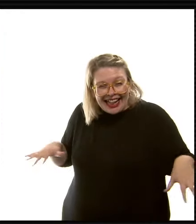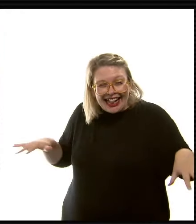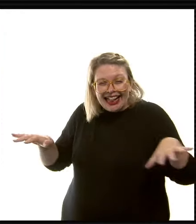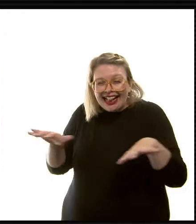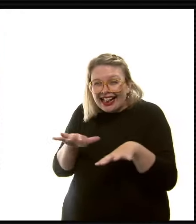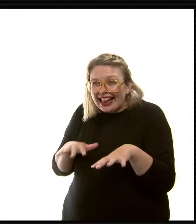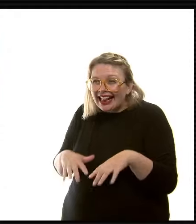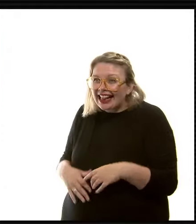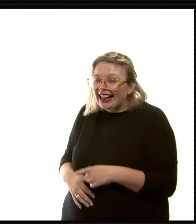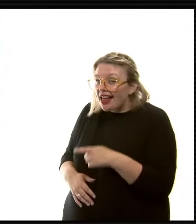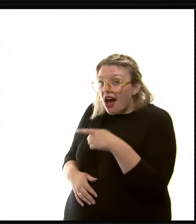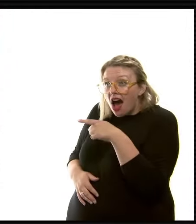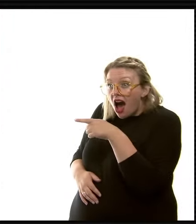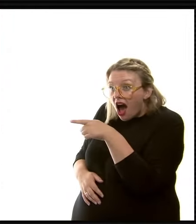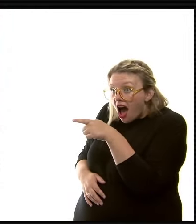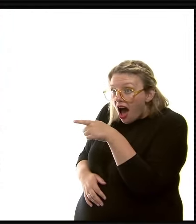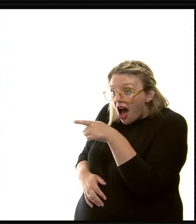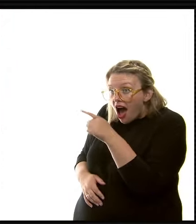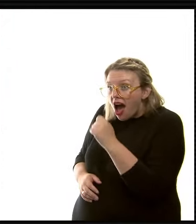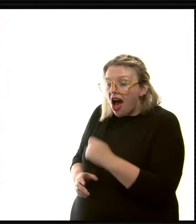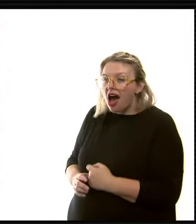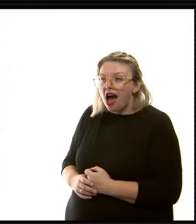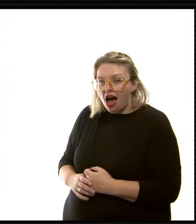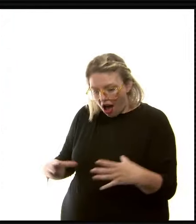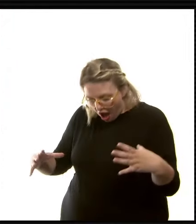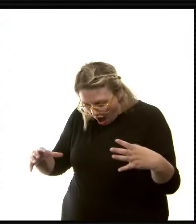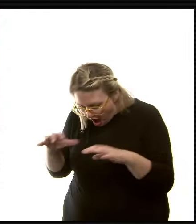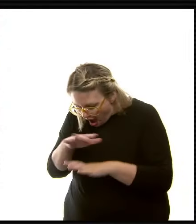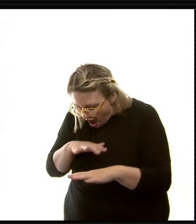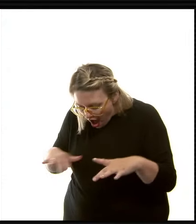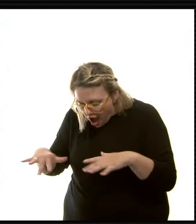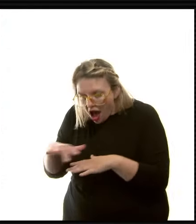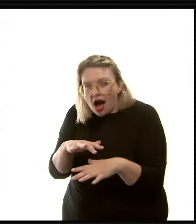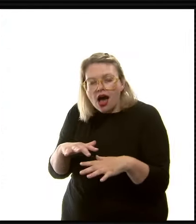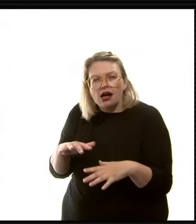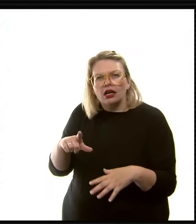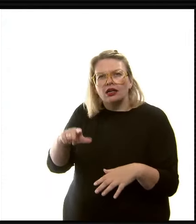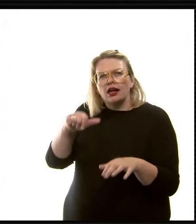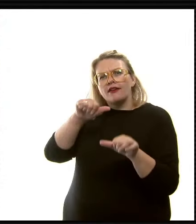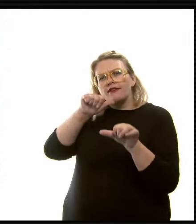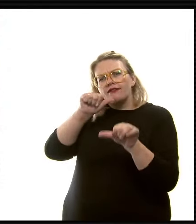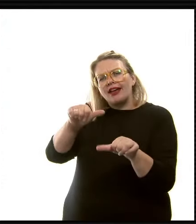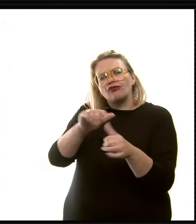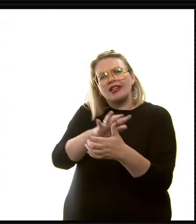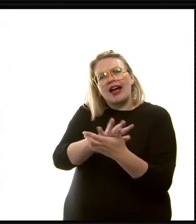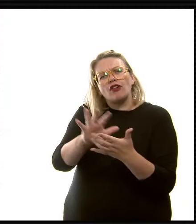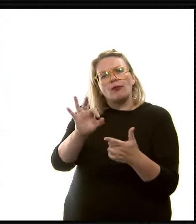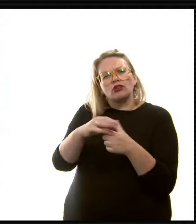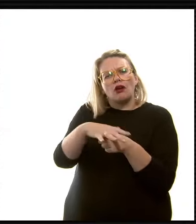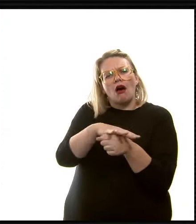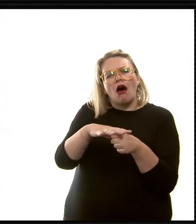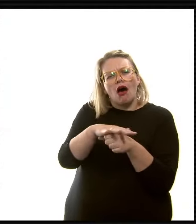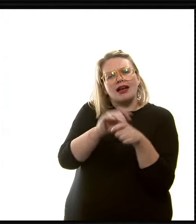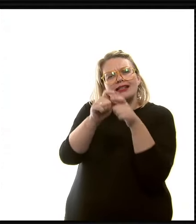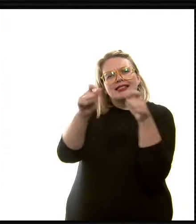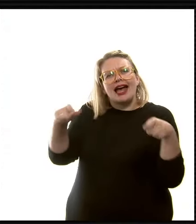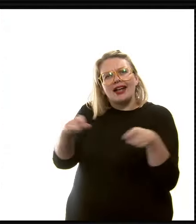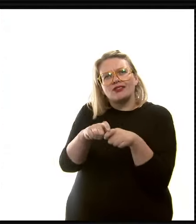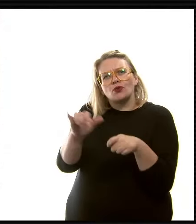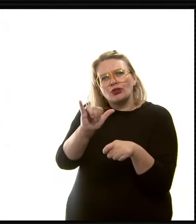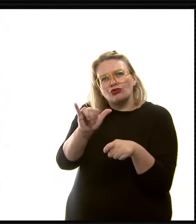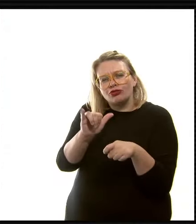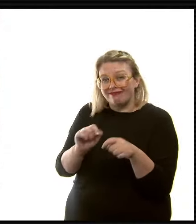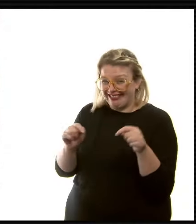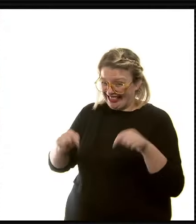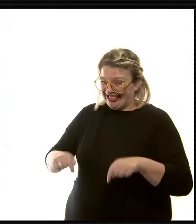Yes, the pensive right there, it's incredible. Beautiful. By the way, what is your favorite Harry Potter movie set? Actually happens to be this one,